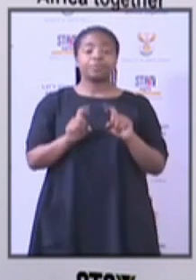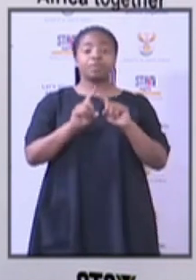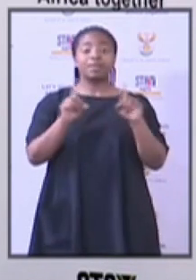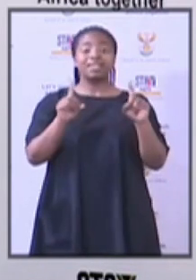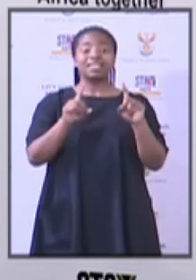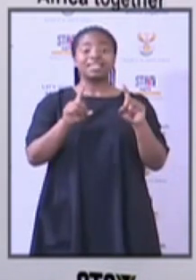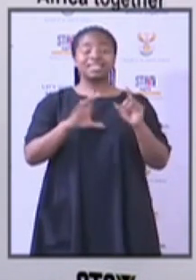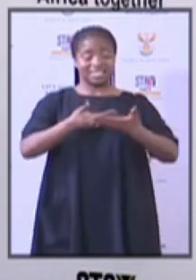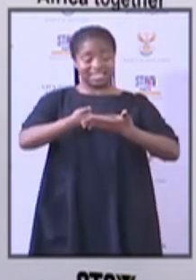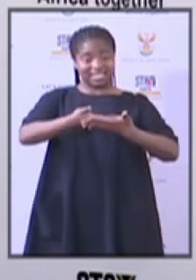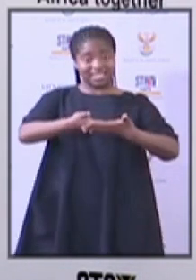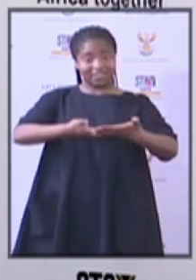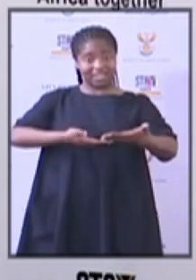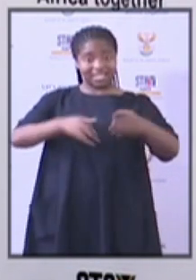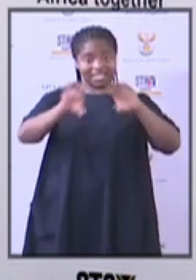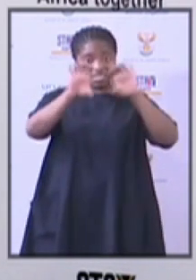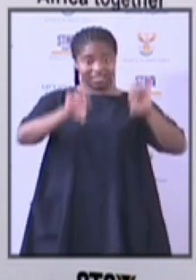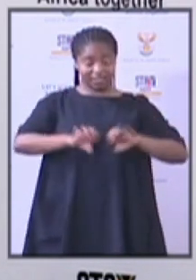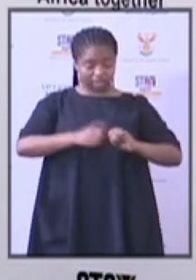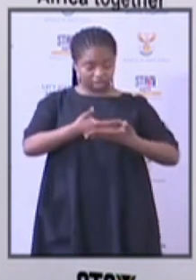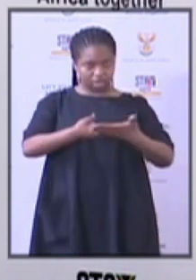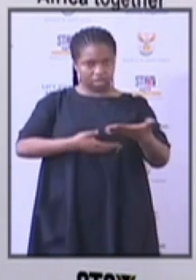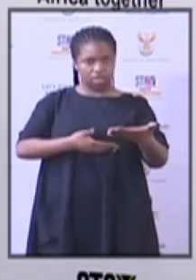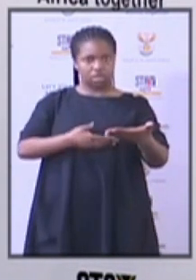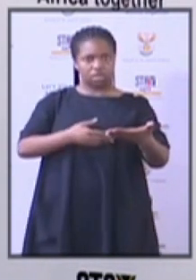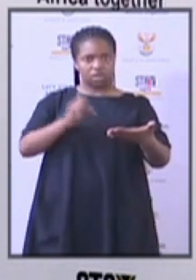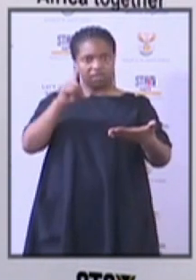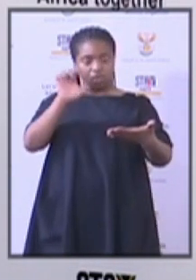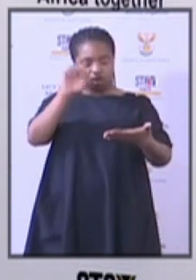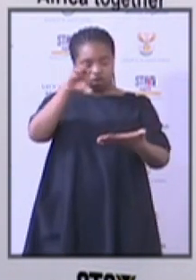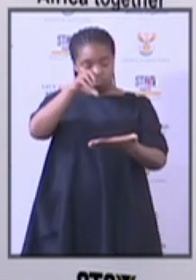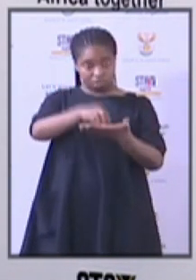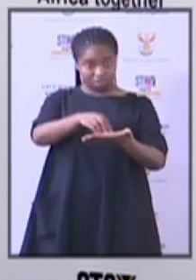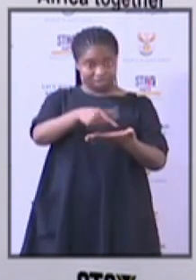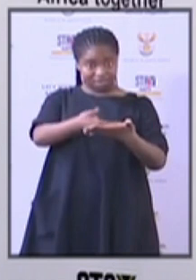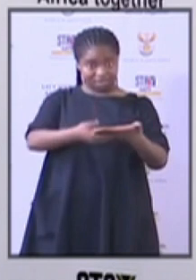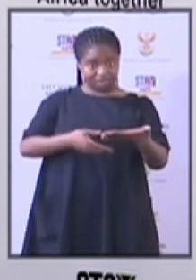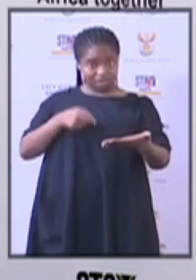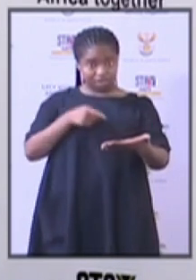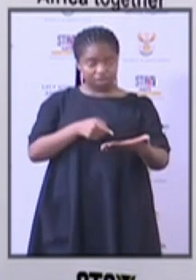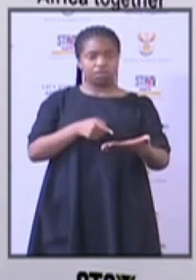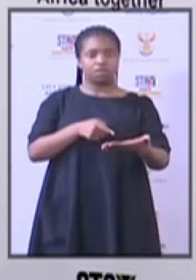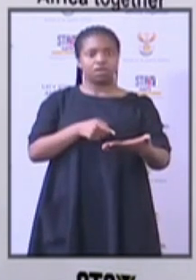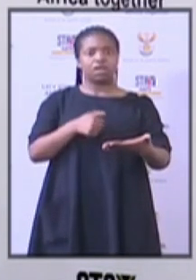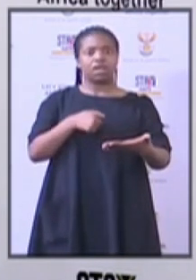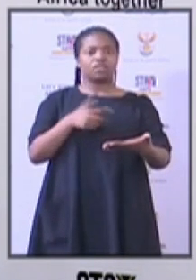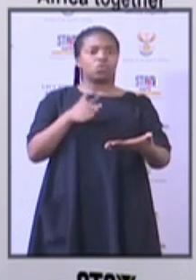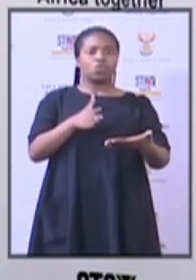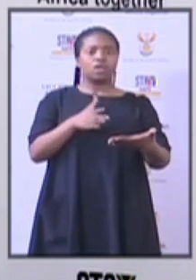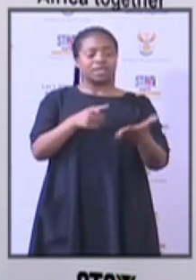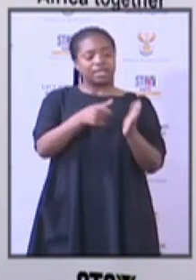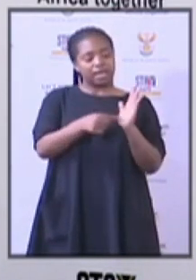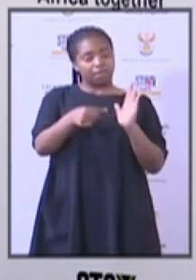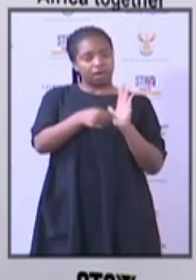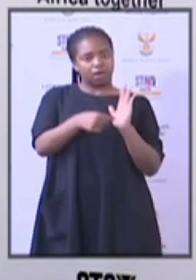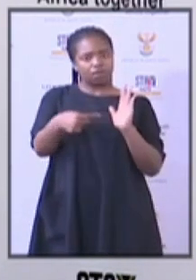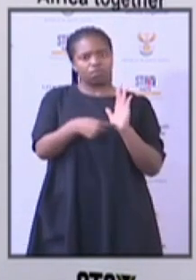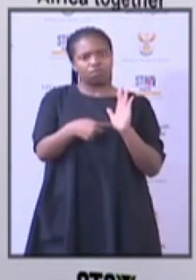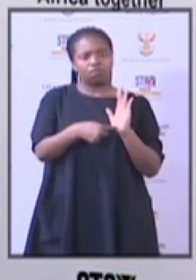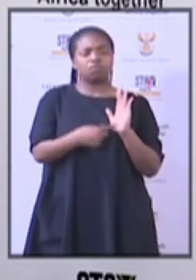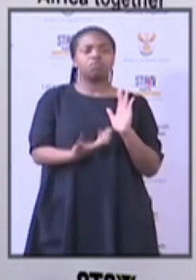seo ka gore se tšea kgwedi tše tharo jwanong re nagana gore tše ntšhi tša tsona di expirile wa se